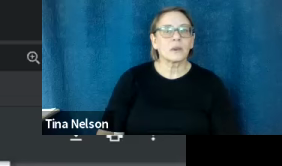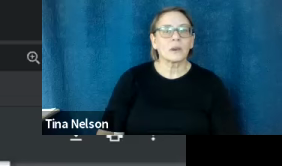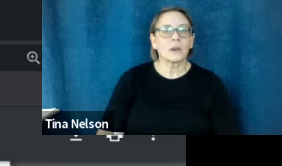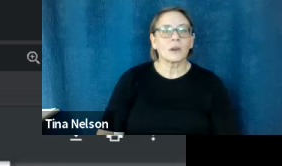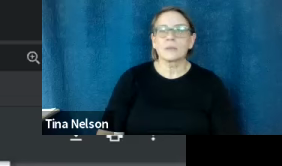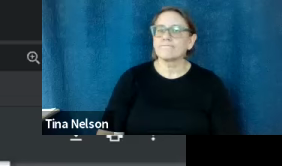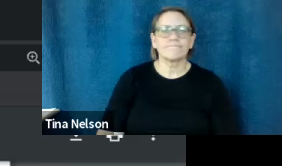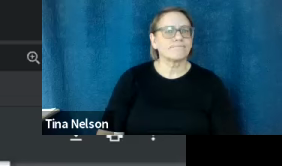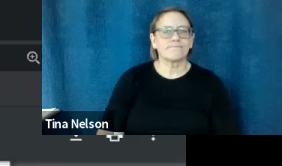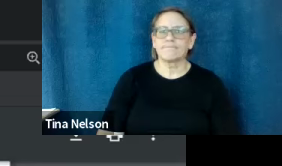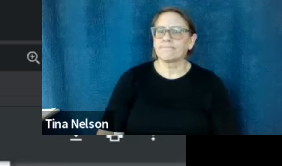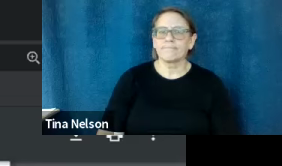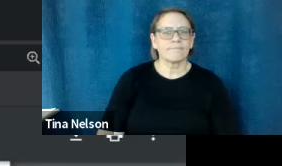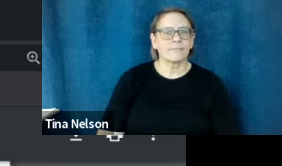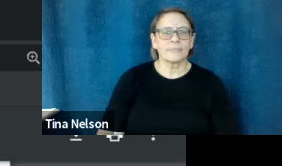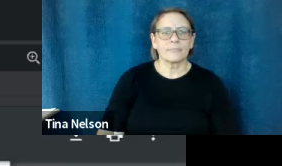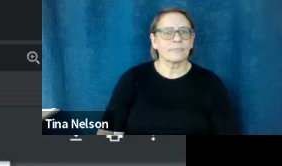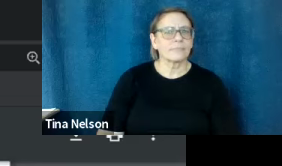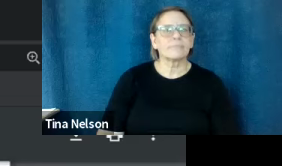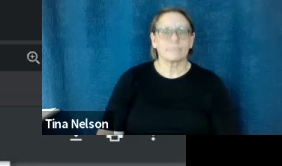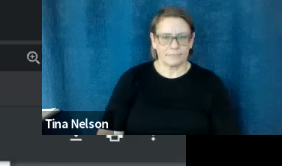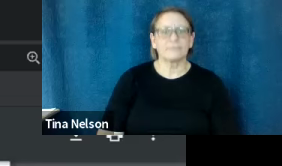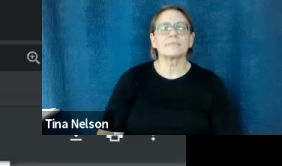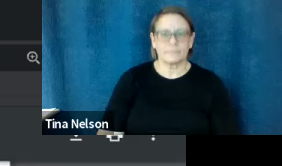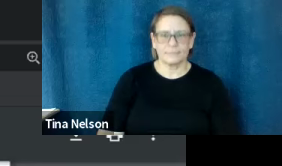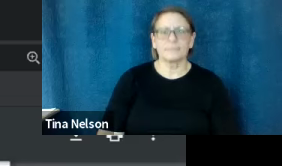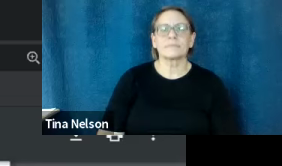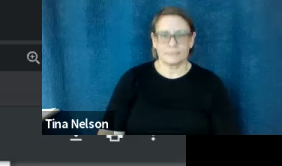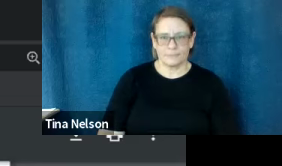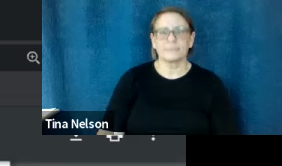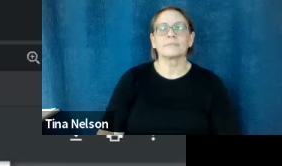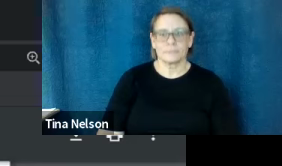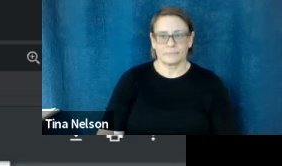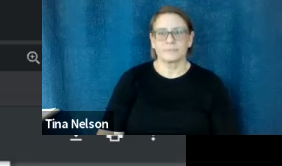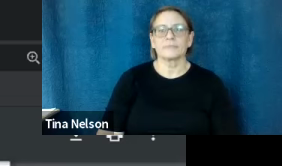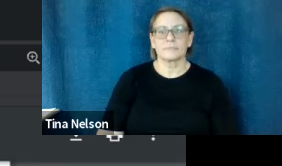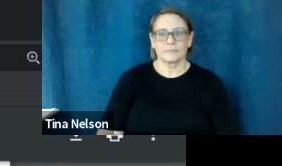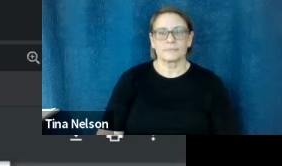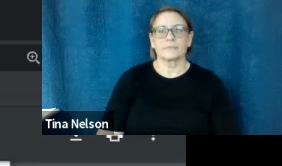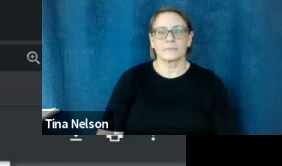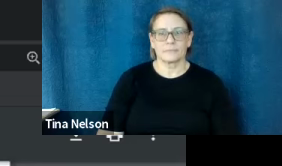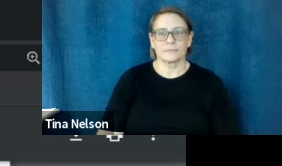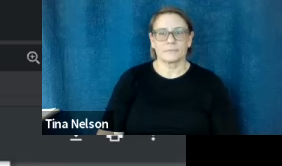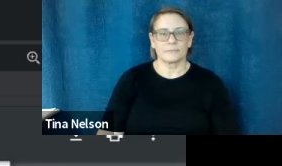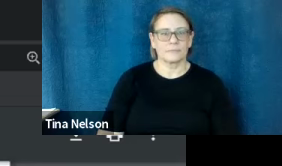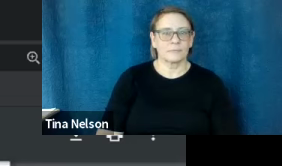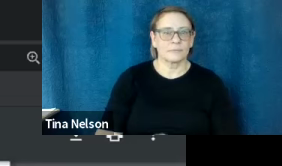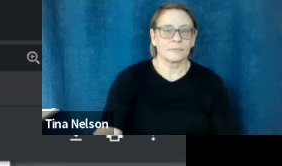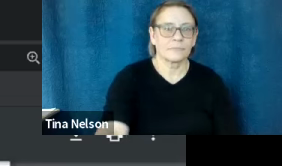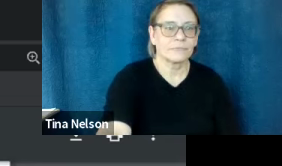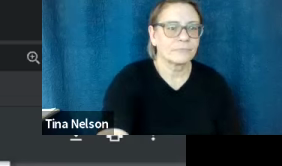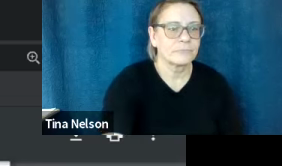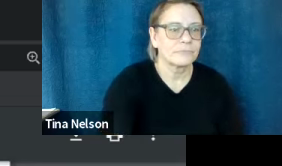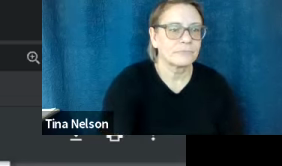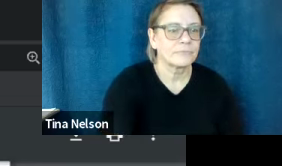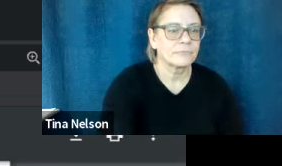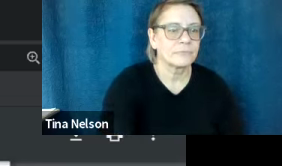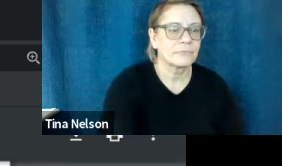Um, I'm not sure if anyone else sees that. It's frozen on my end. Uh, I can see it. Yeah, I think so.